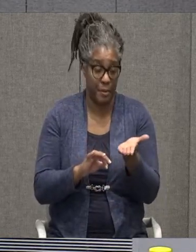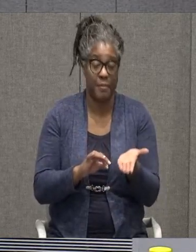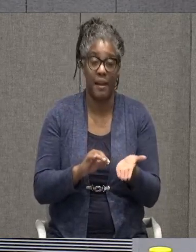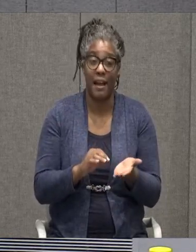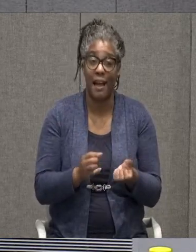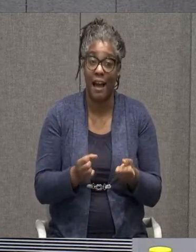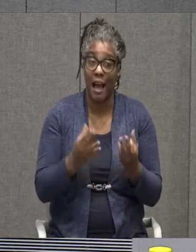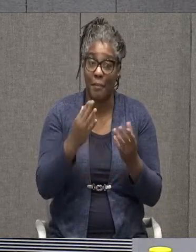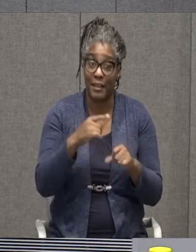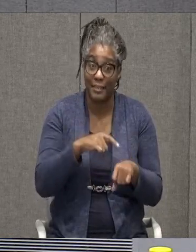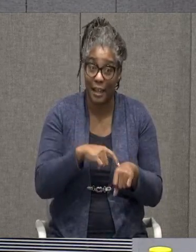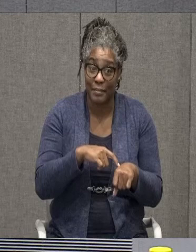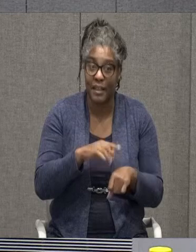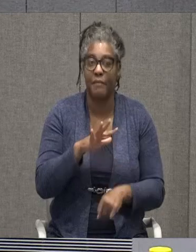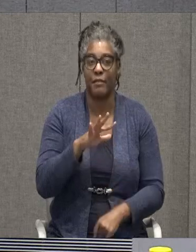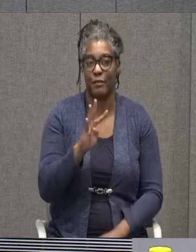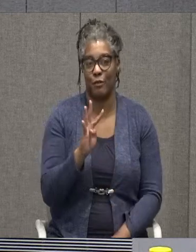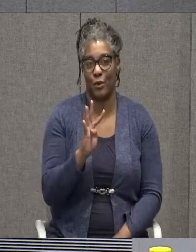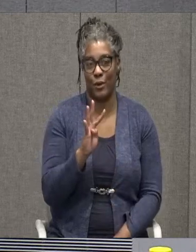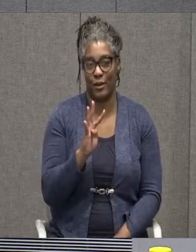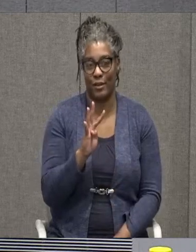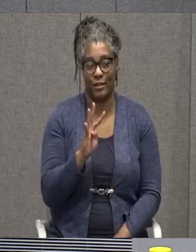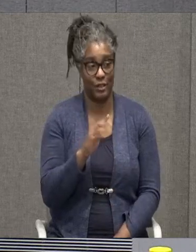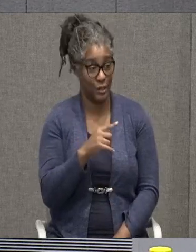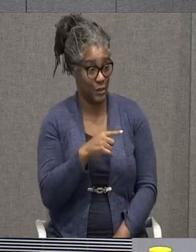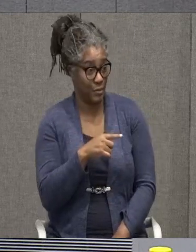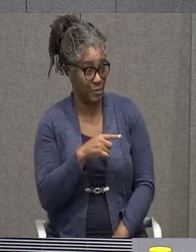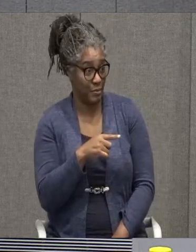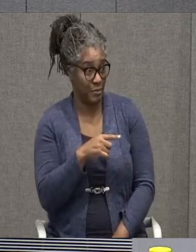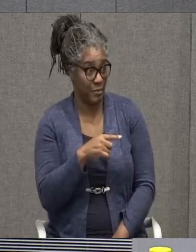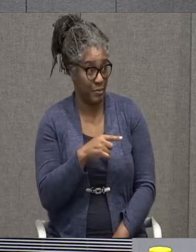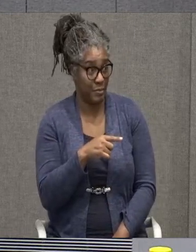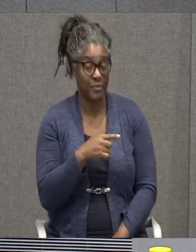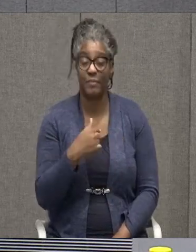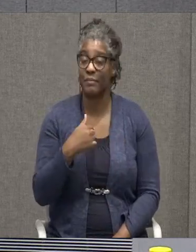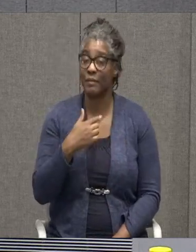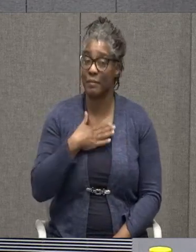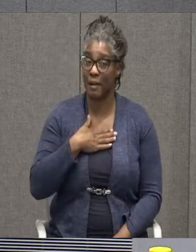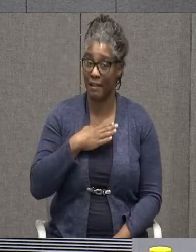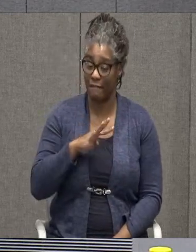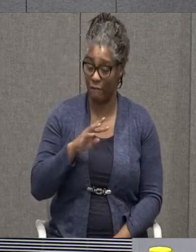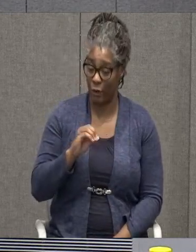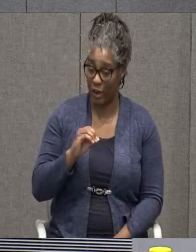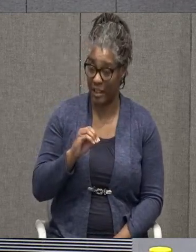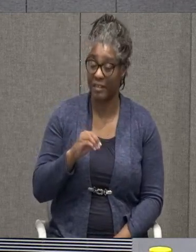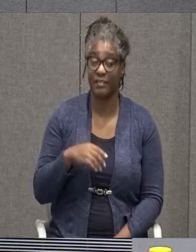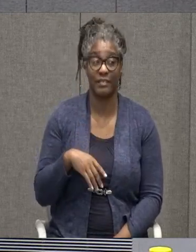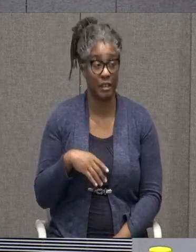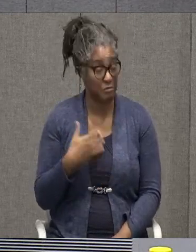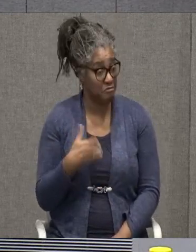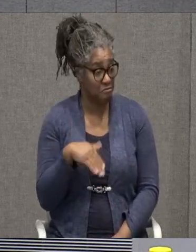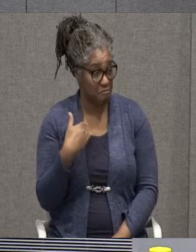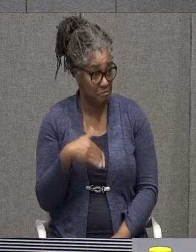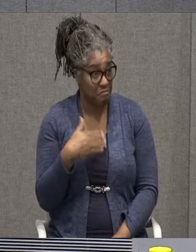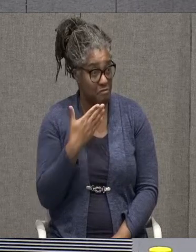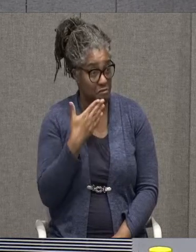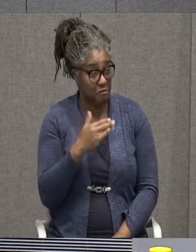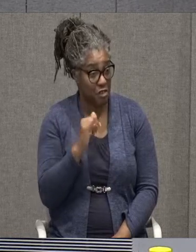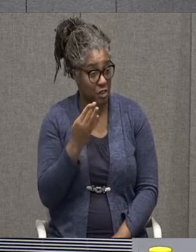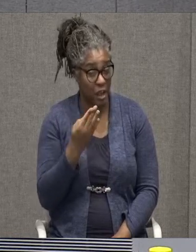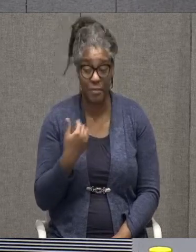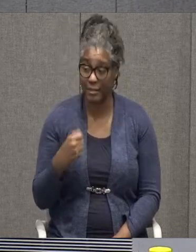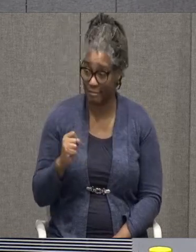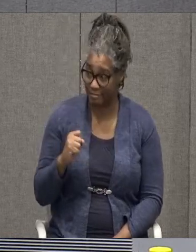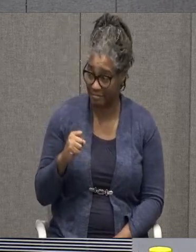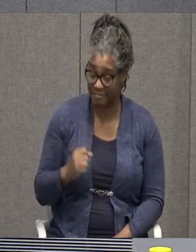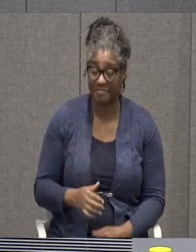taps that I was able to keep the balloon in the air. How many were you able to get? I got about 40, so that's great pretty job. good. Yeah. All right. Well,